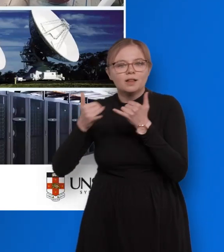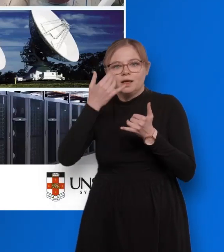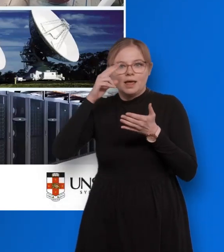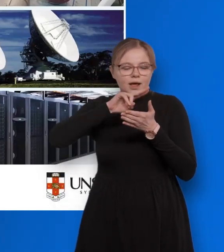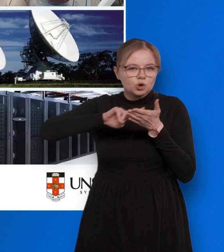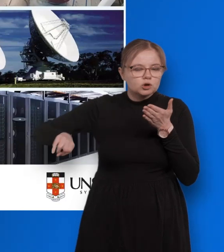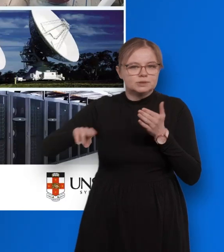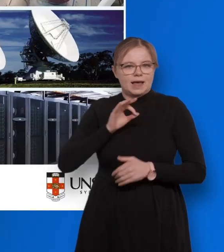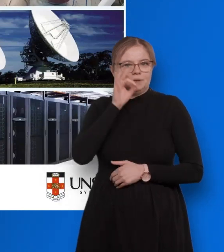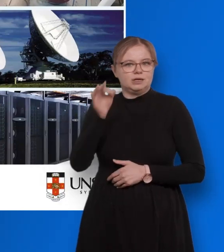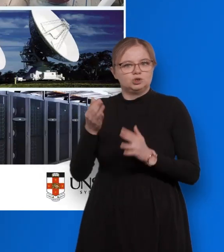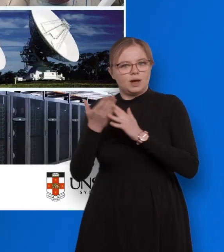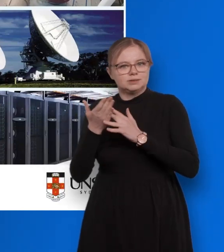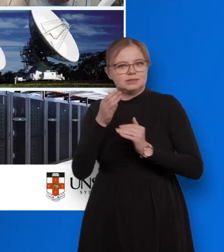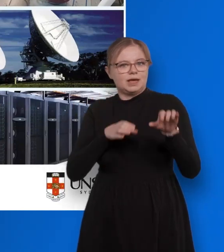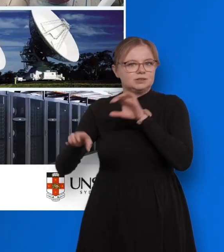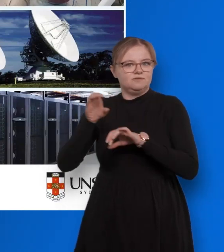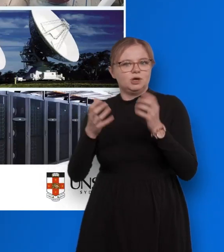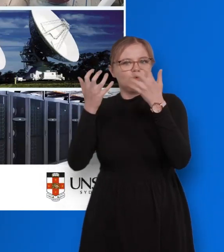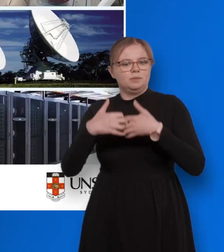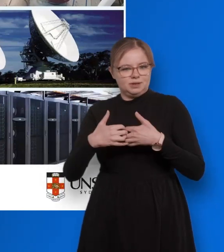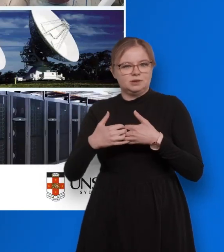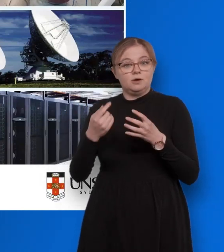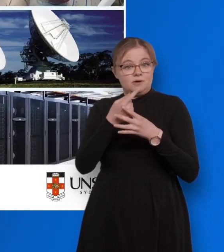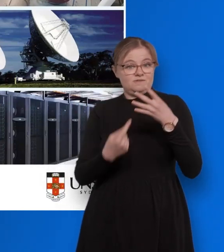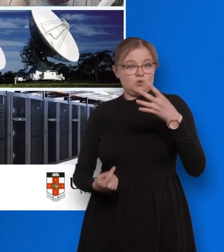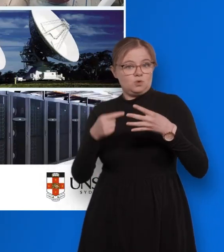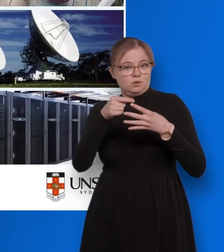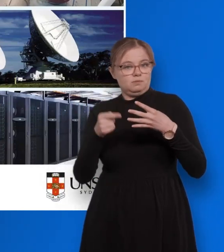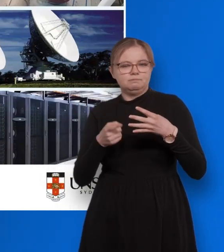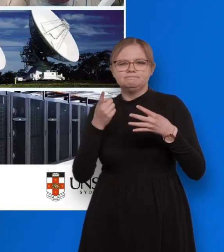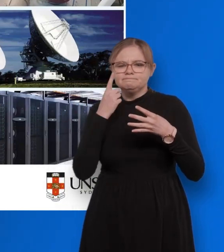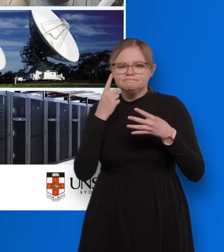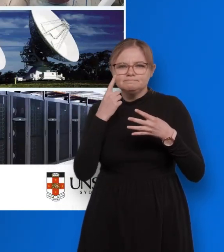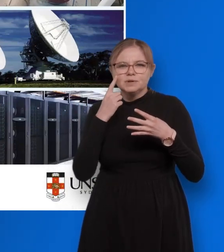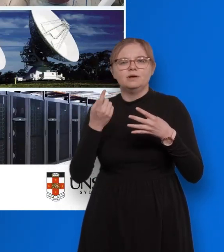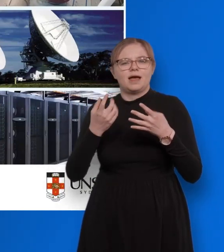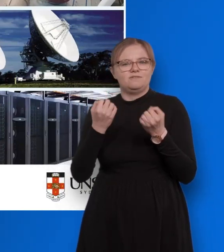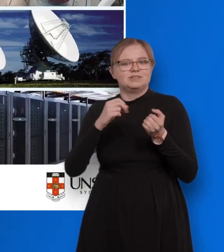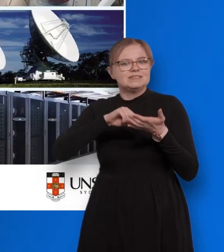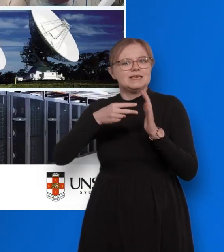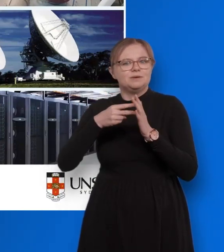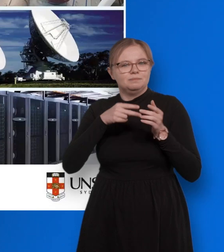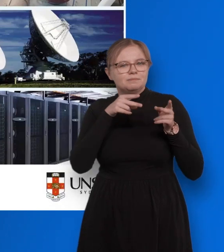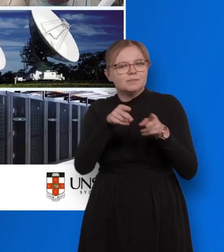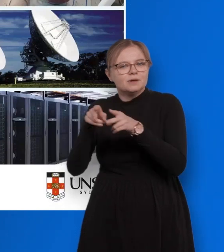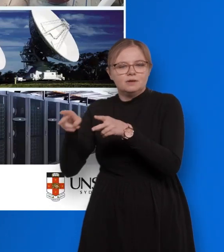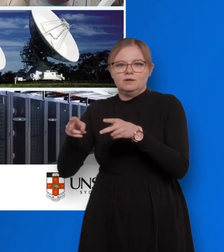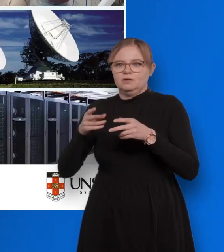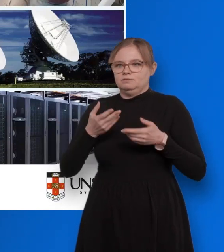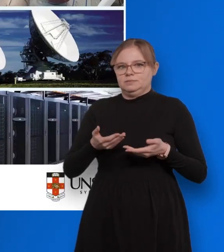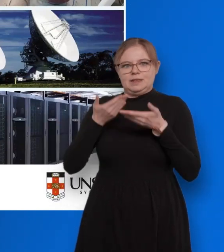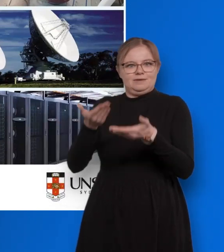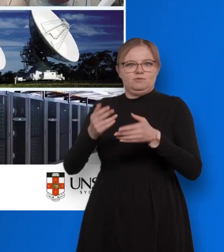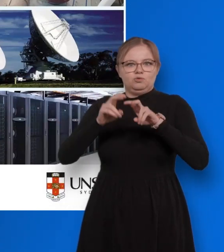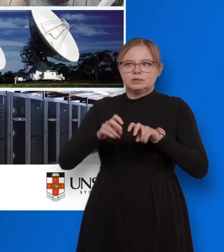equipment. So these 4 organizations run schemes to grant researchers from